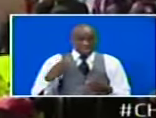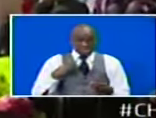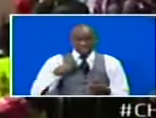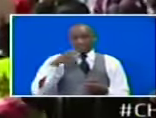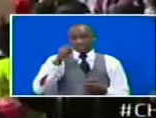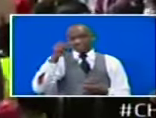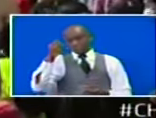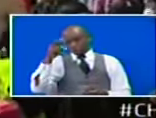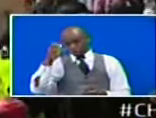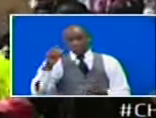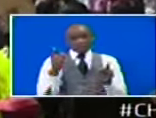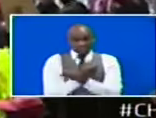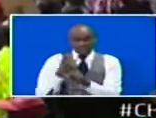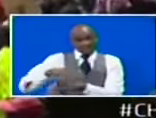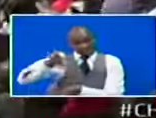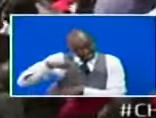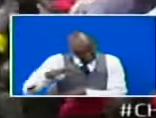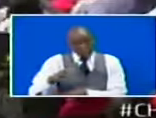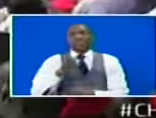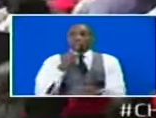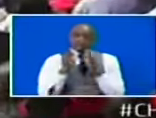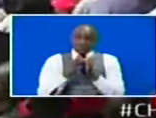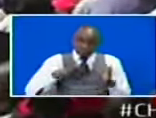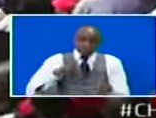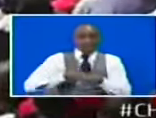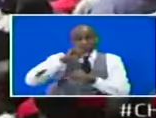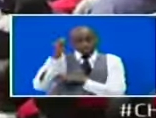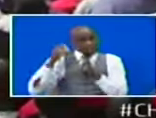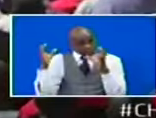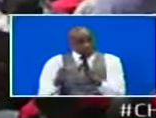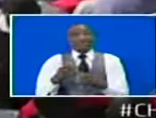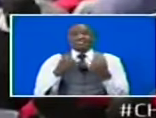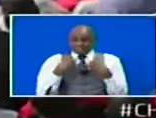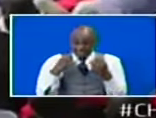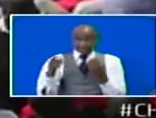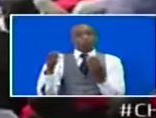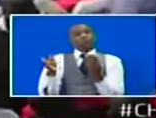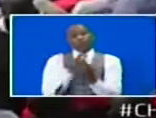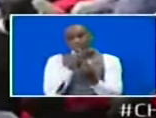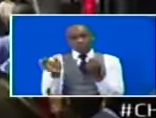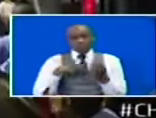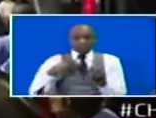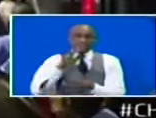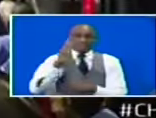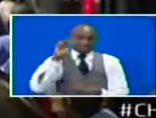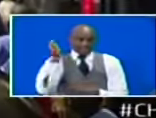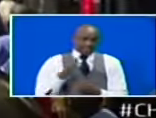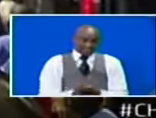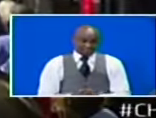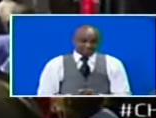Sinoko, Misiku, and Kamukuya as Jubilee tries to make inroads into Western Kenya.